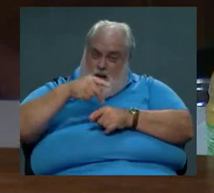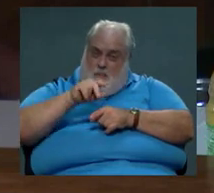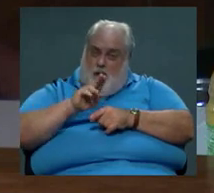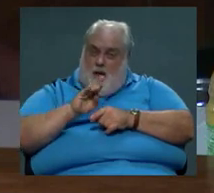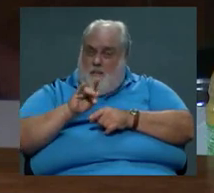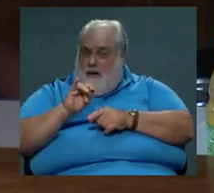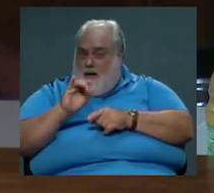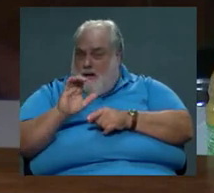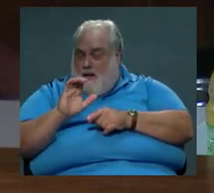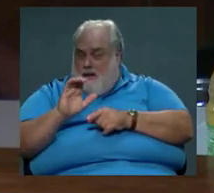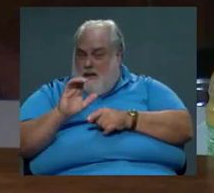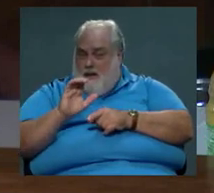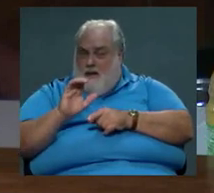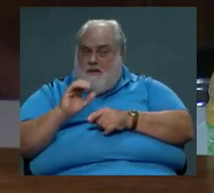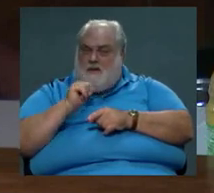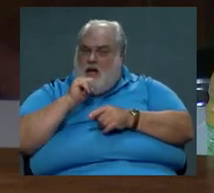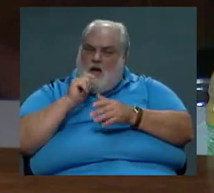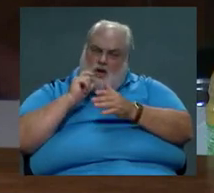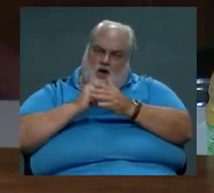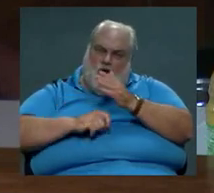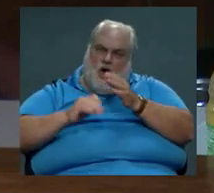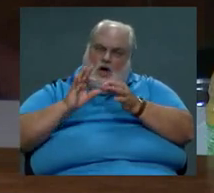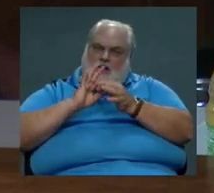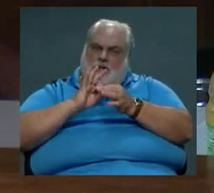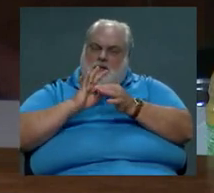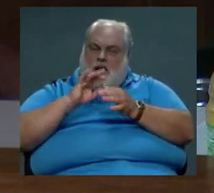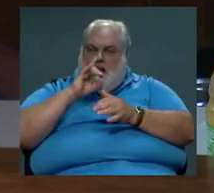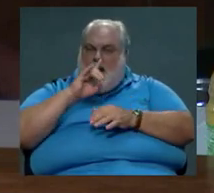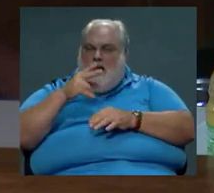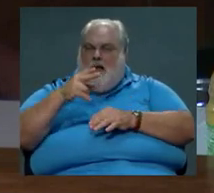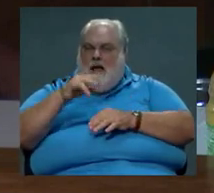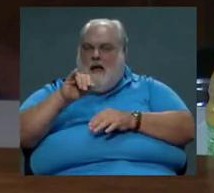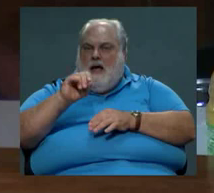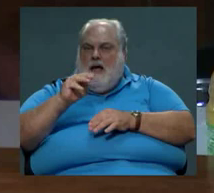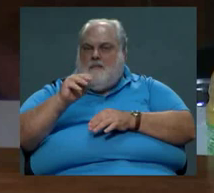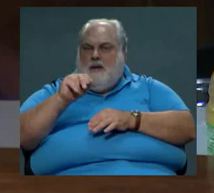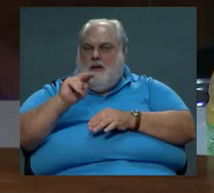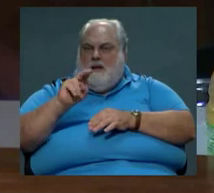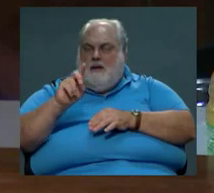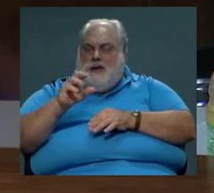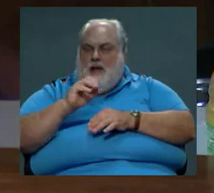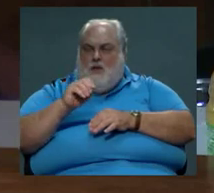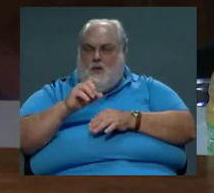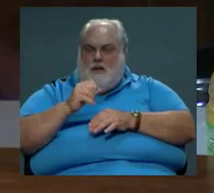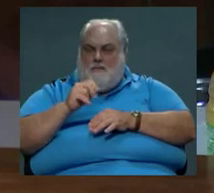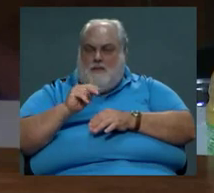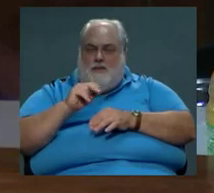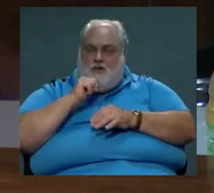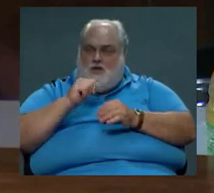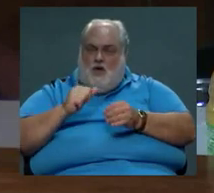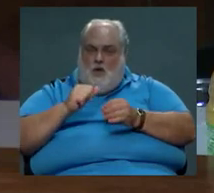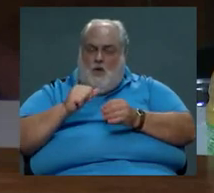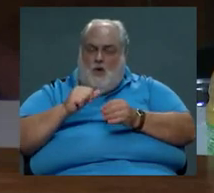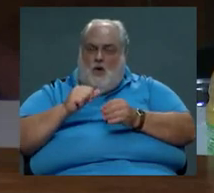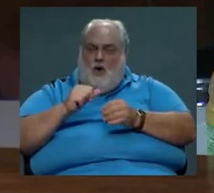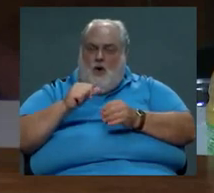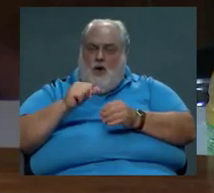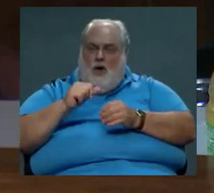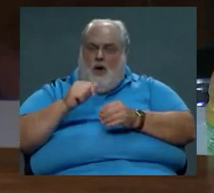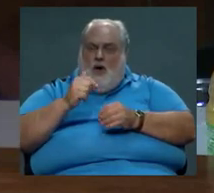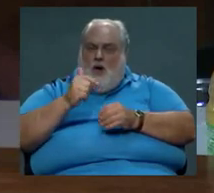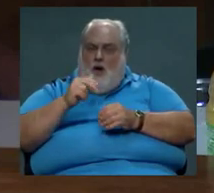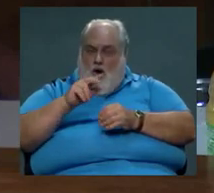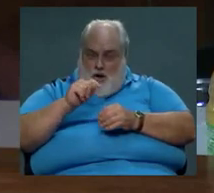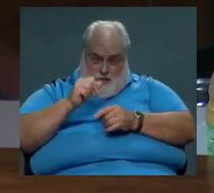associated at this course that we have with Hyman, Resman, and War Memorial, but there's no purchase of golf carts. Is that correct?